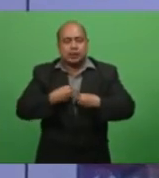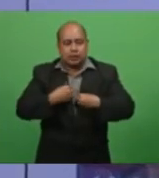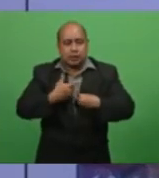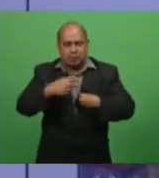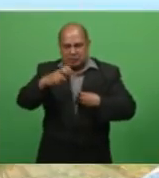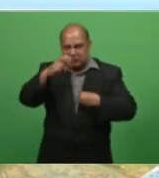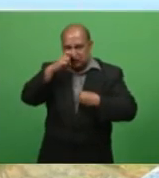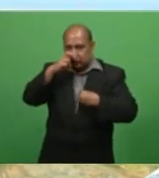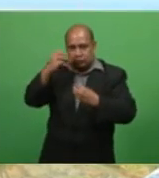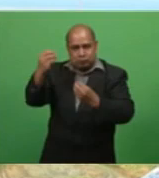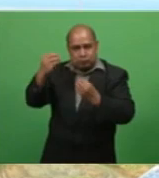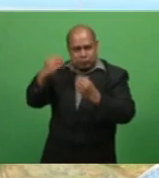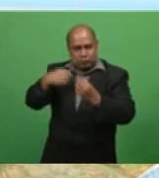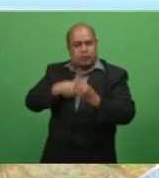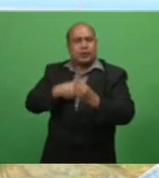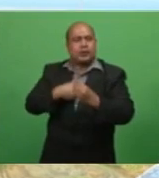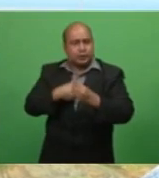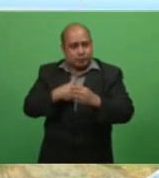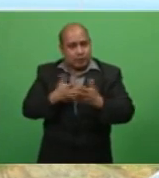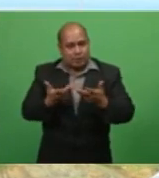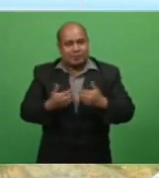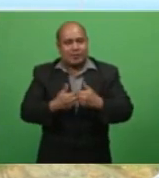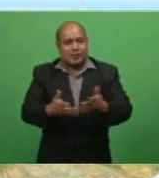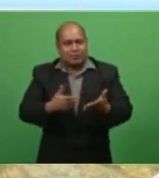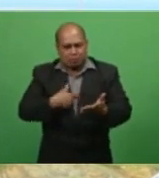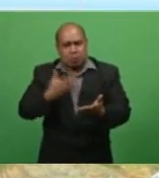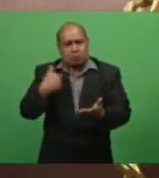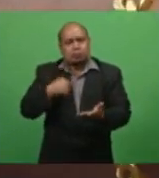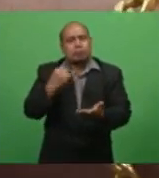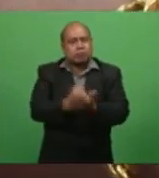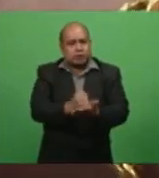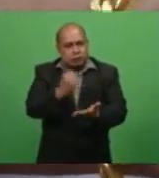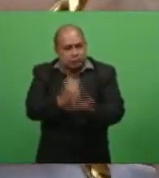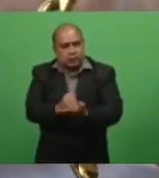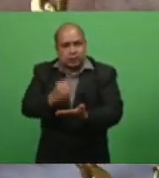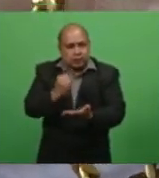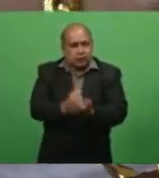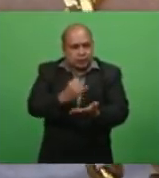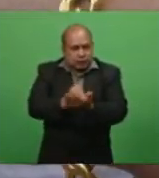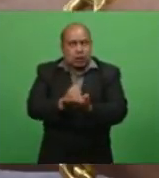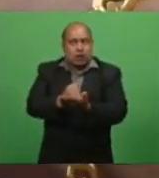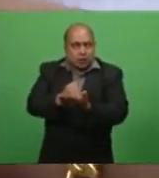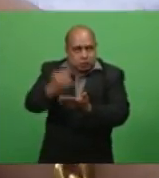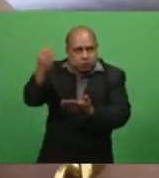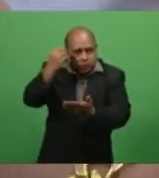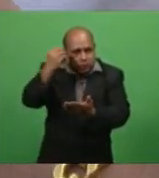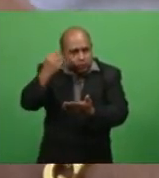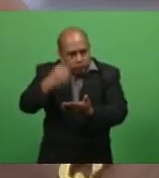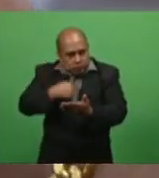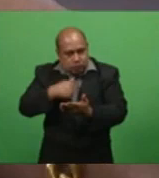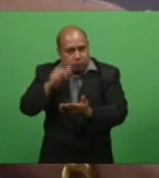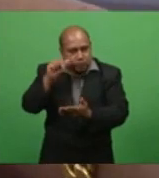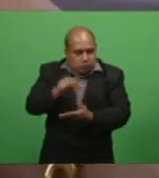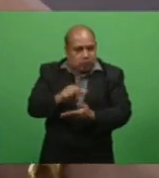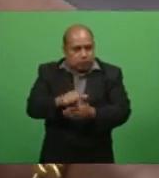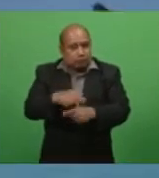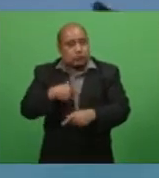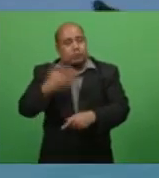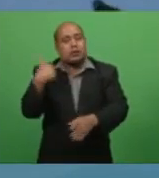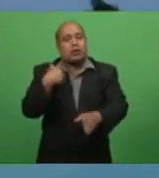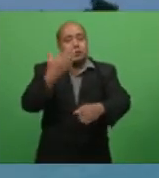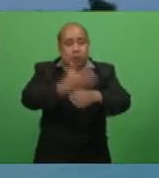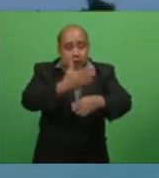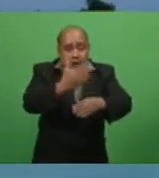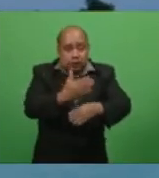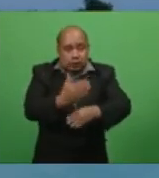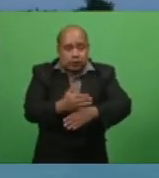when I started, I made a lot of mistakes, and I did not have any mentors. And Sunday worked for several financial institutions, and during this